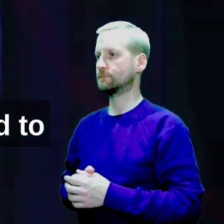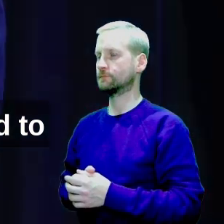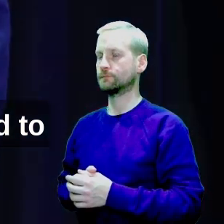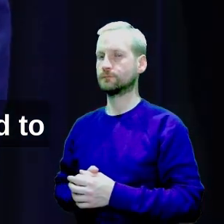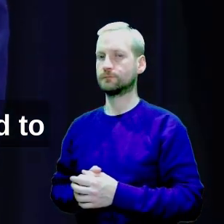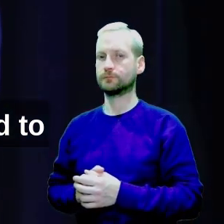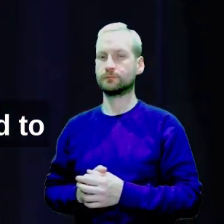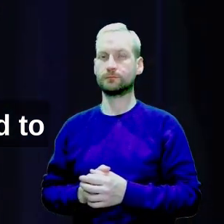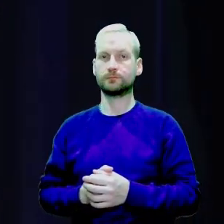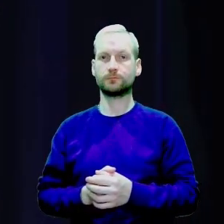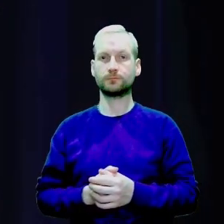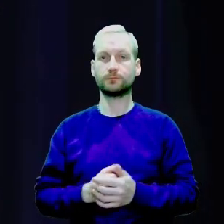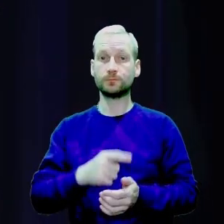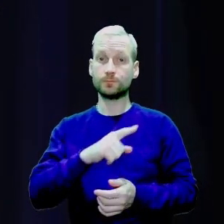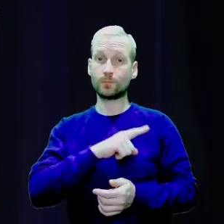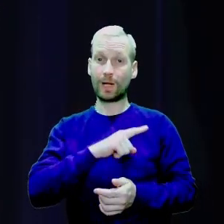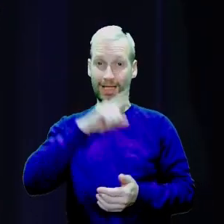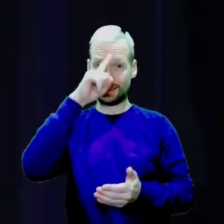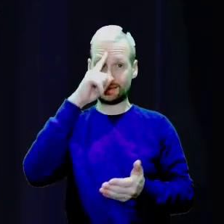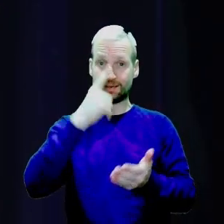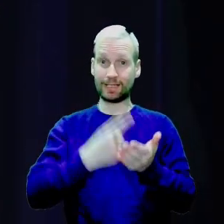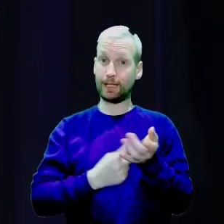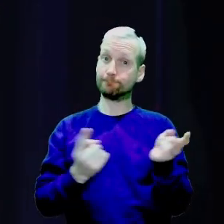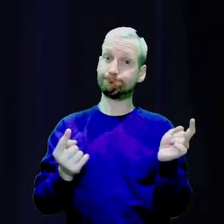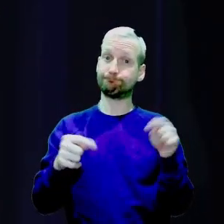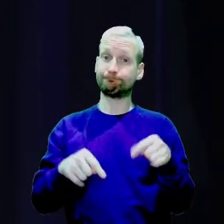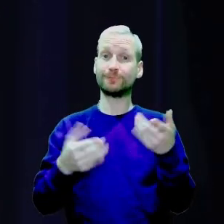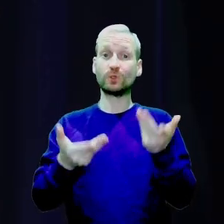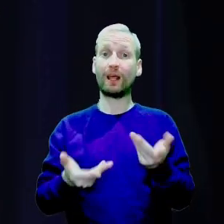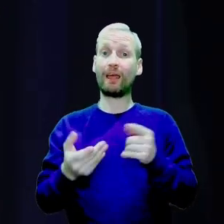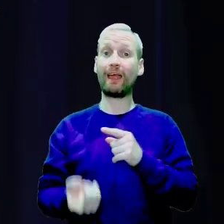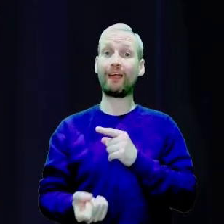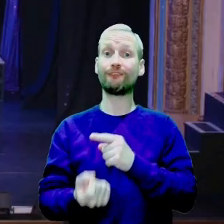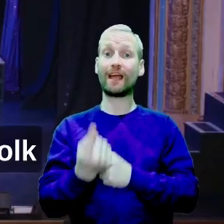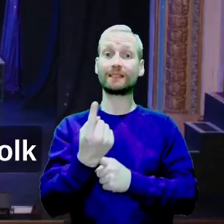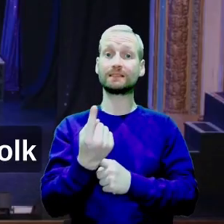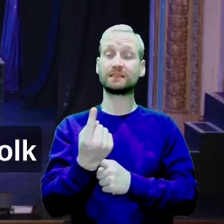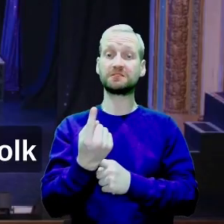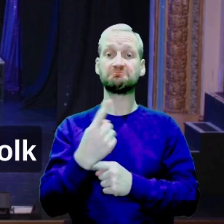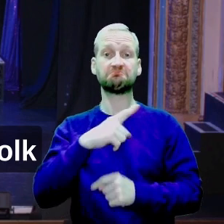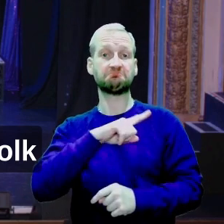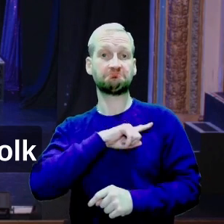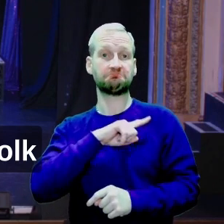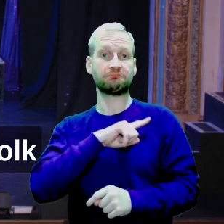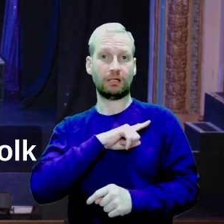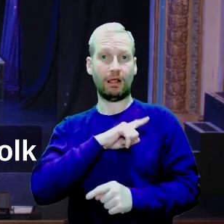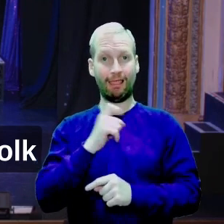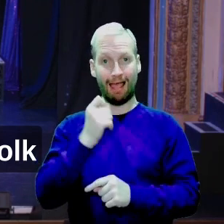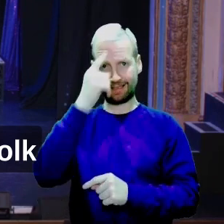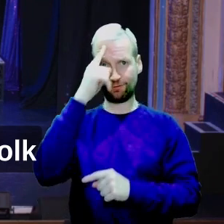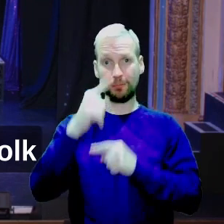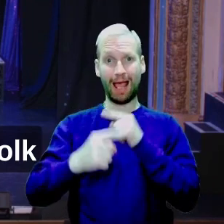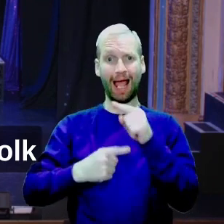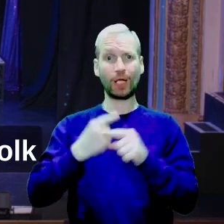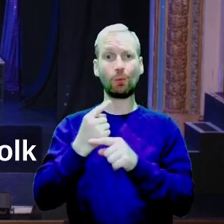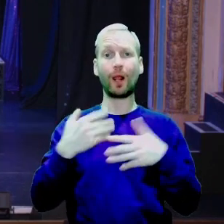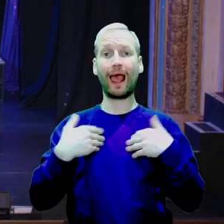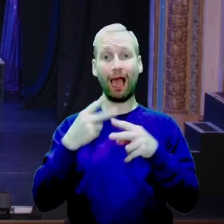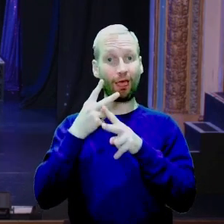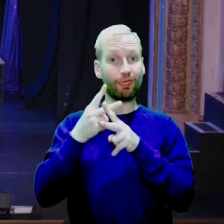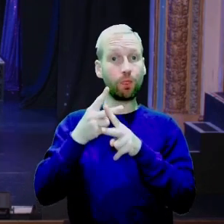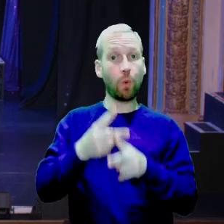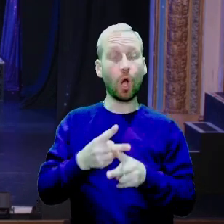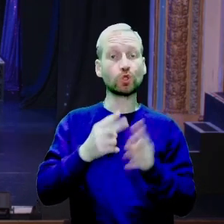Well, why have we decided to come along today and hold this event here? The idea came from our annual Healthwatch Norfolk